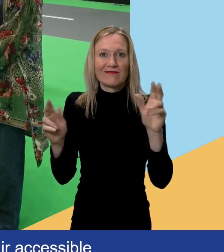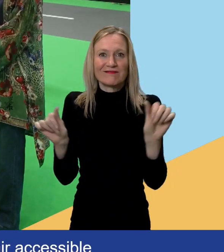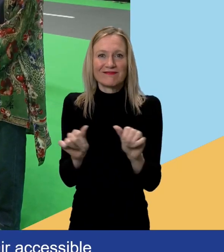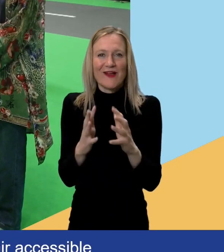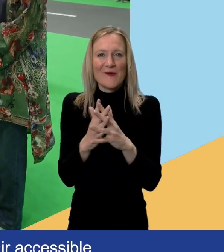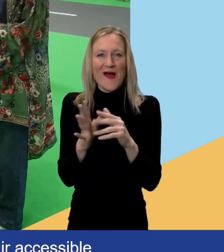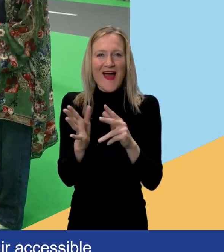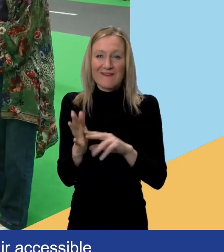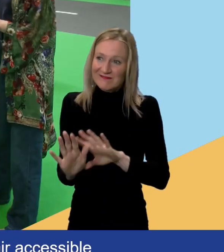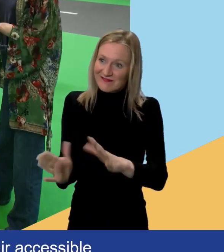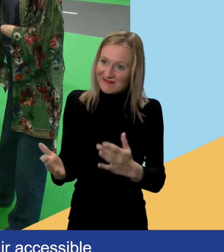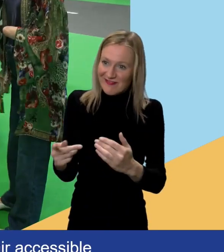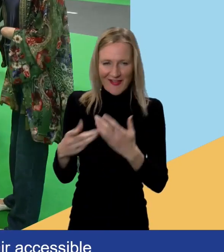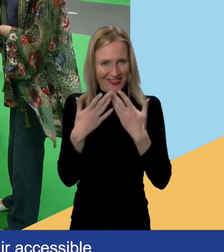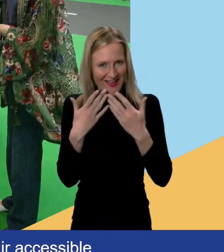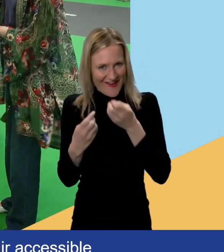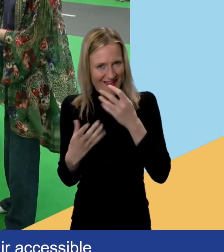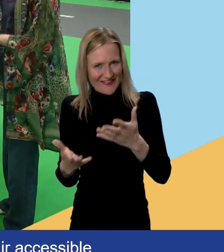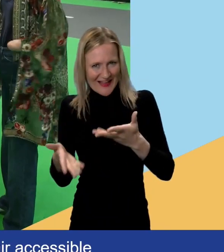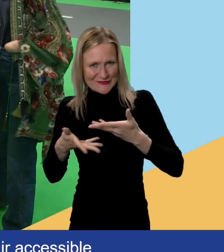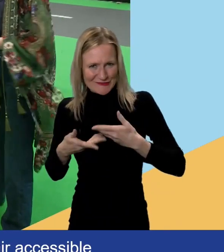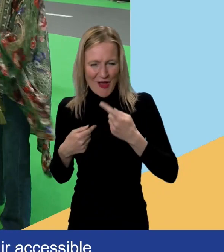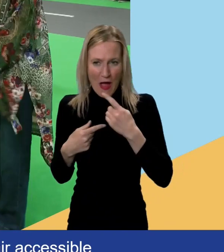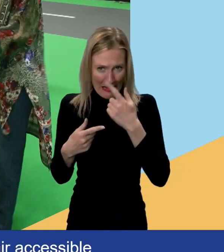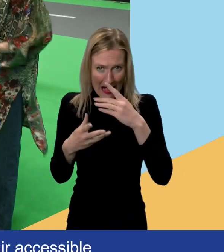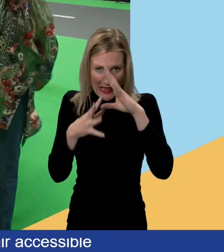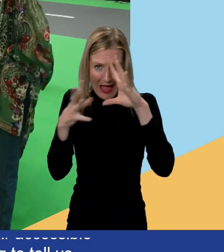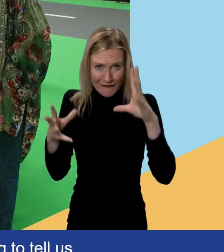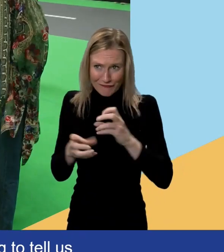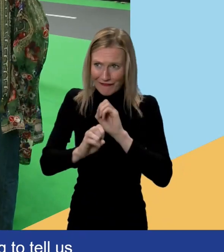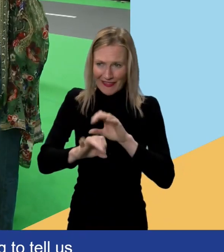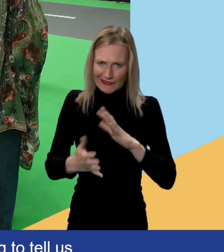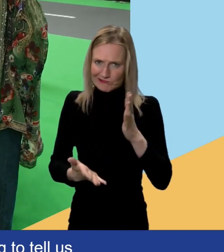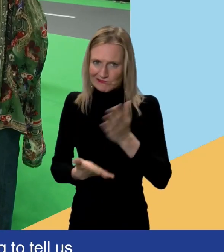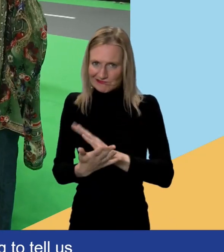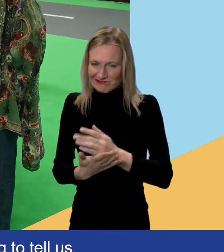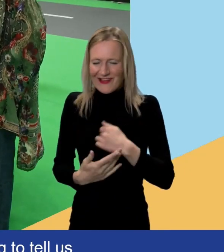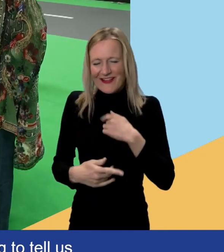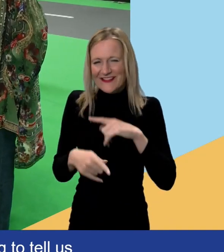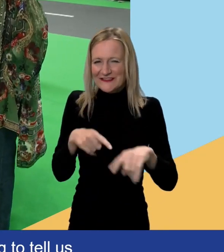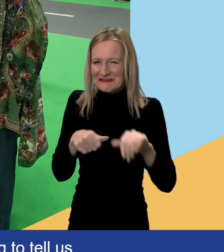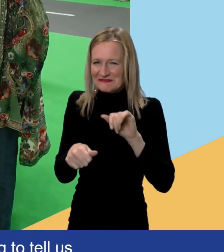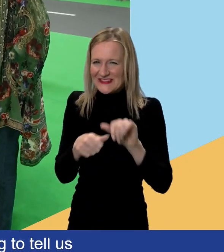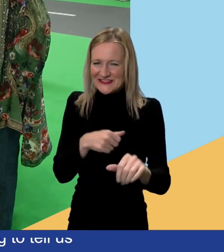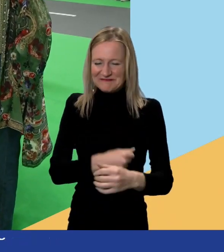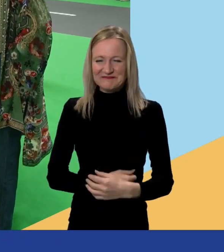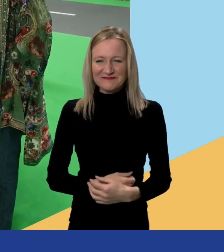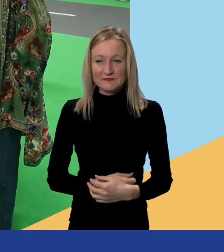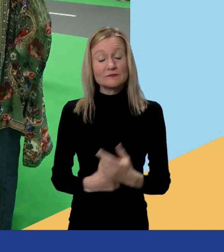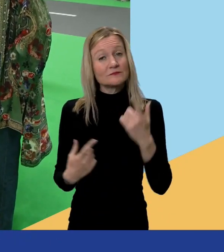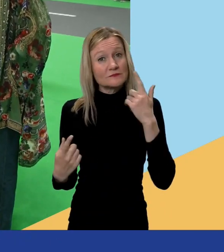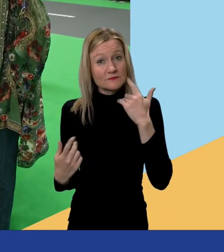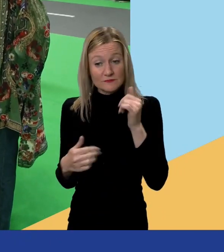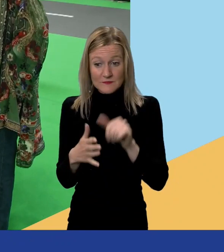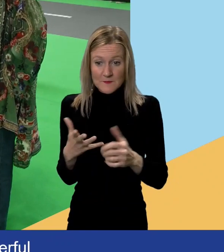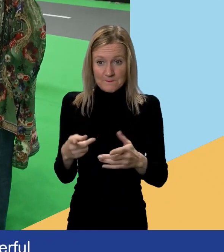Graham. Hi Helen, thank you for that lovely introduction. I'm not sure I can tell you everything about WAVs, but we'll definitely do what we can. So we thought we'd start today with